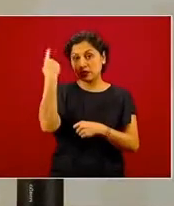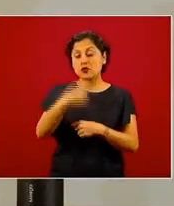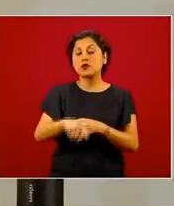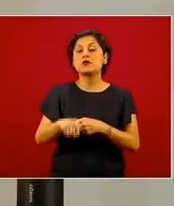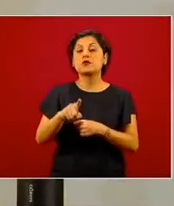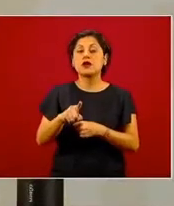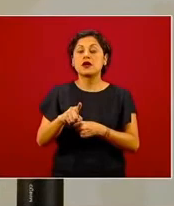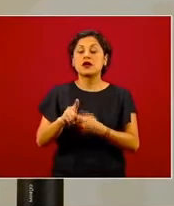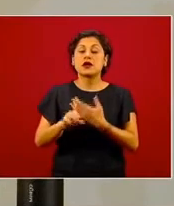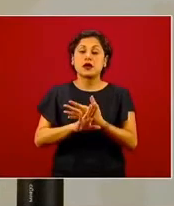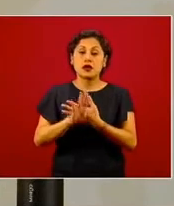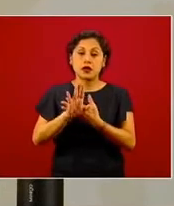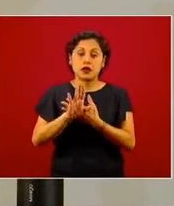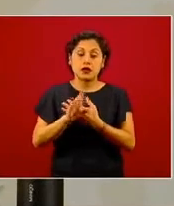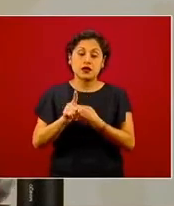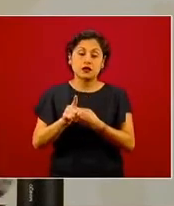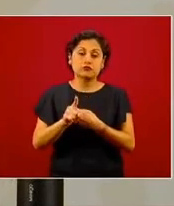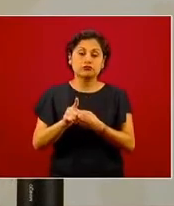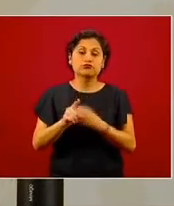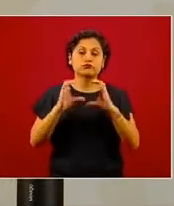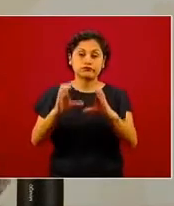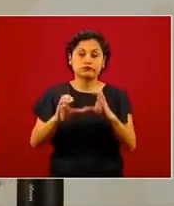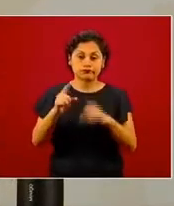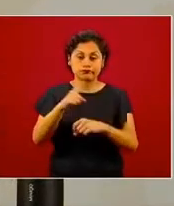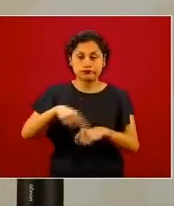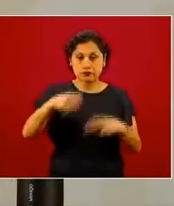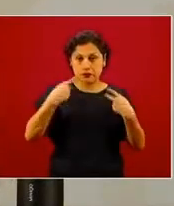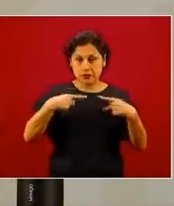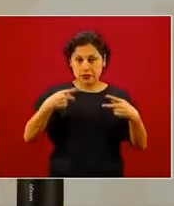Prevention and Social Rehabilitation Directorate,